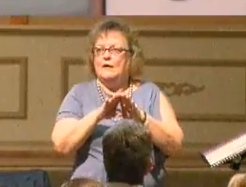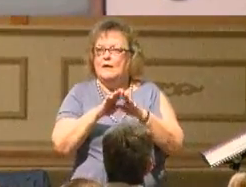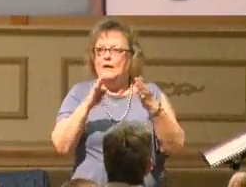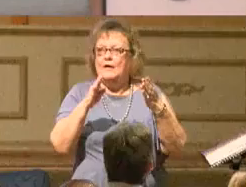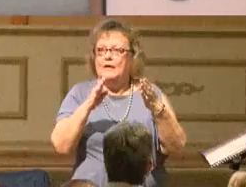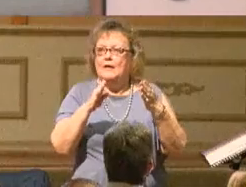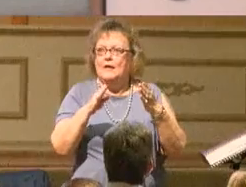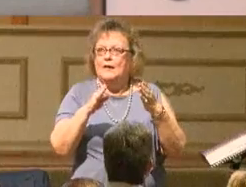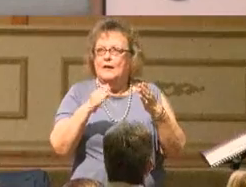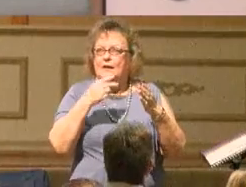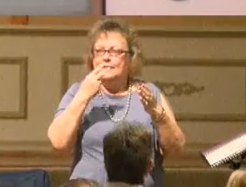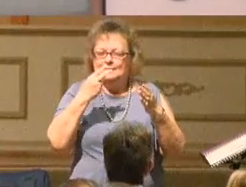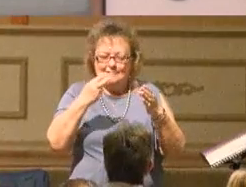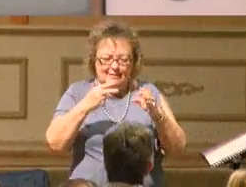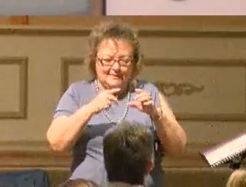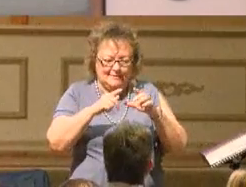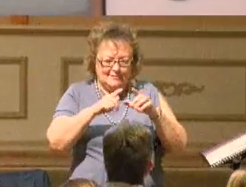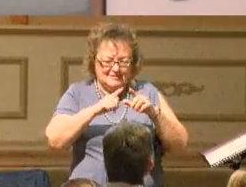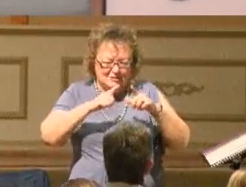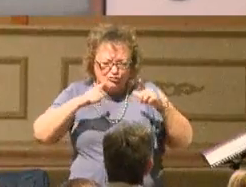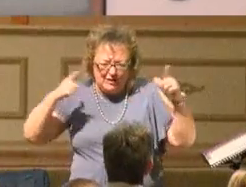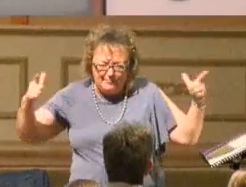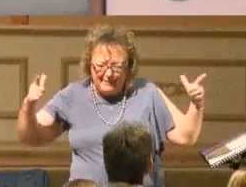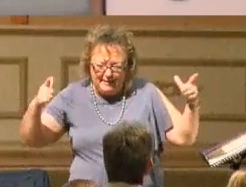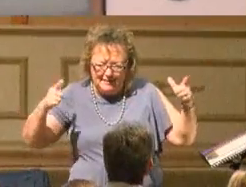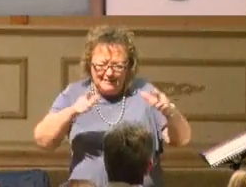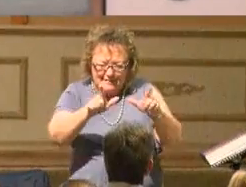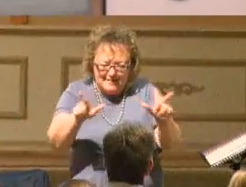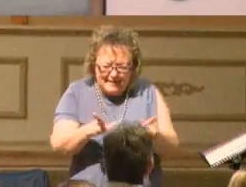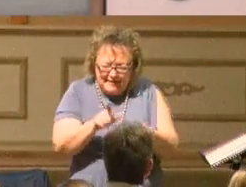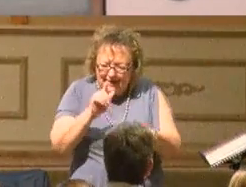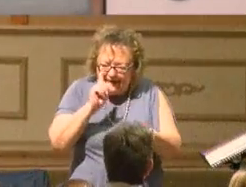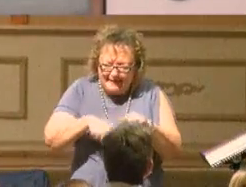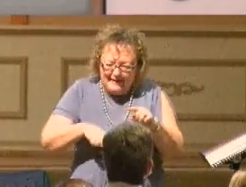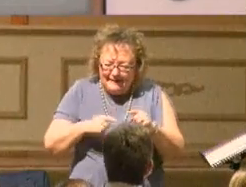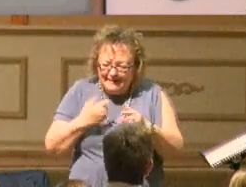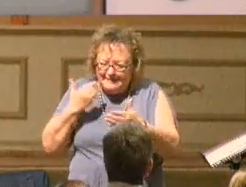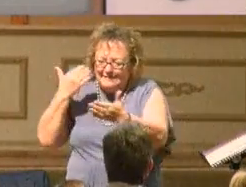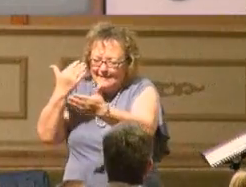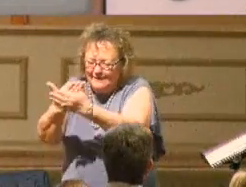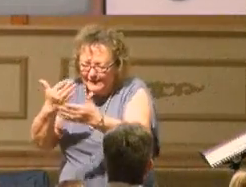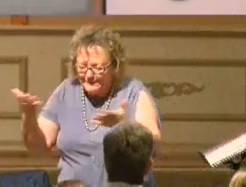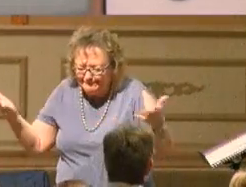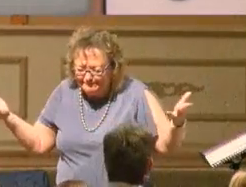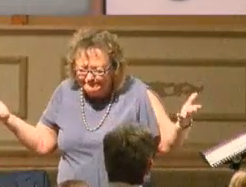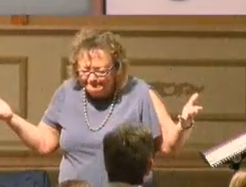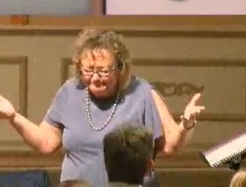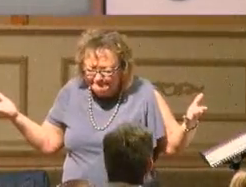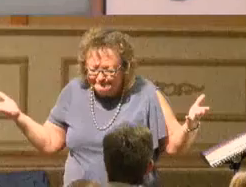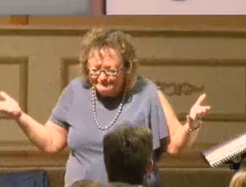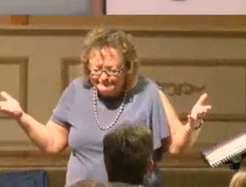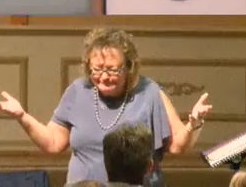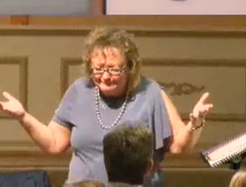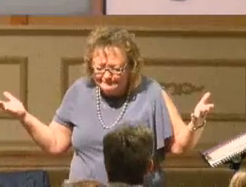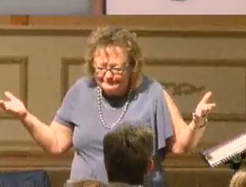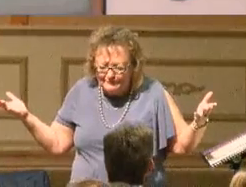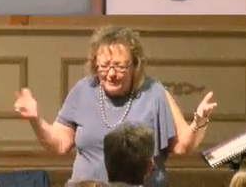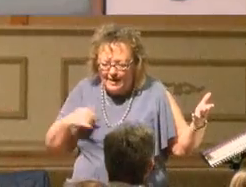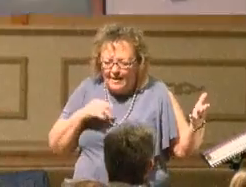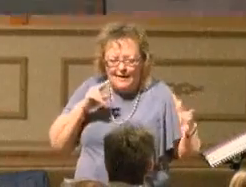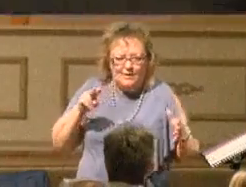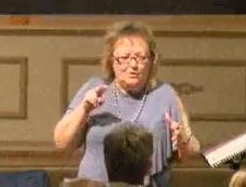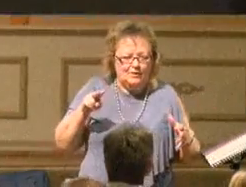see this great big lake, and I can't get to where I'm going because of that great big lake. And I